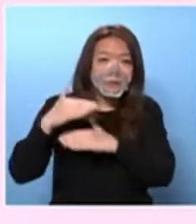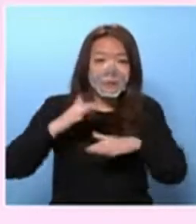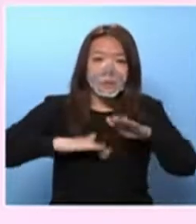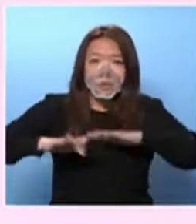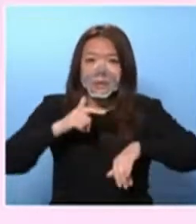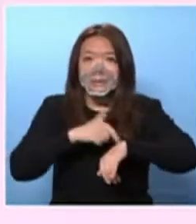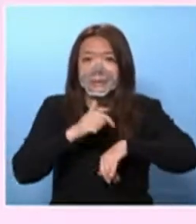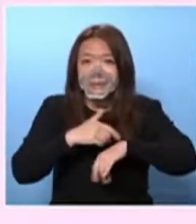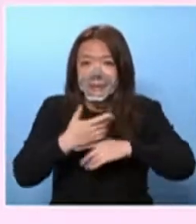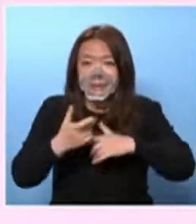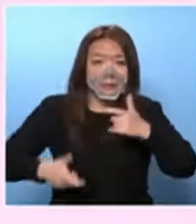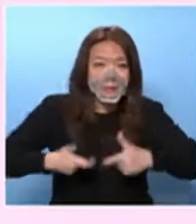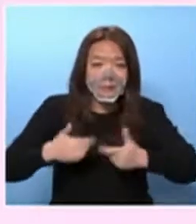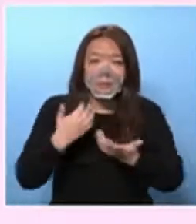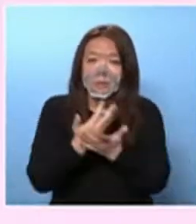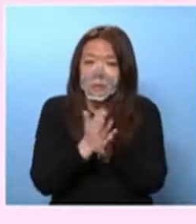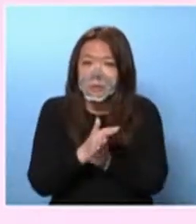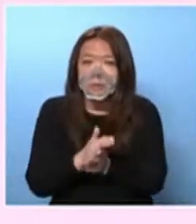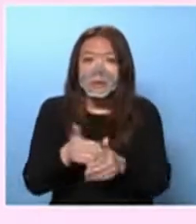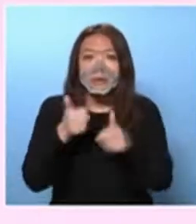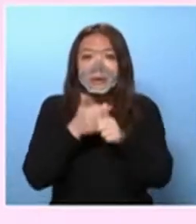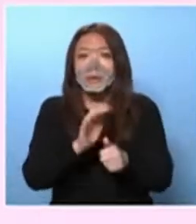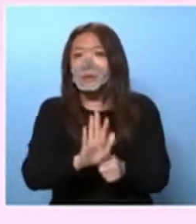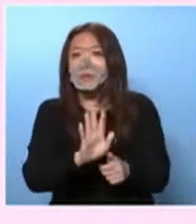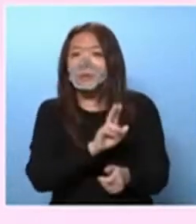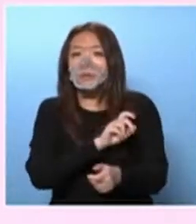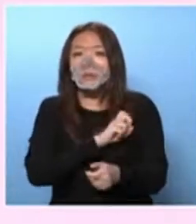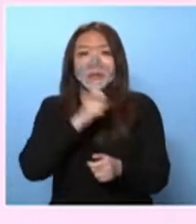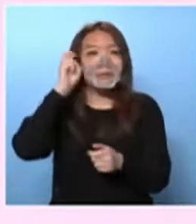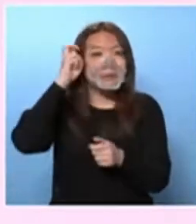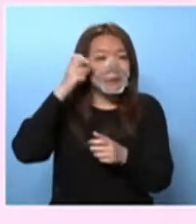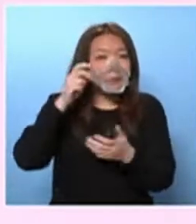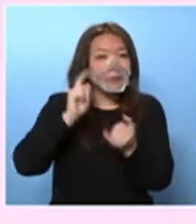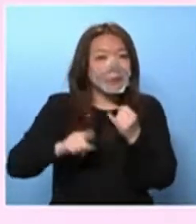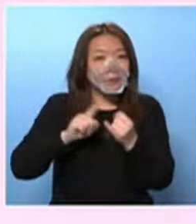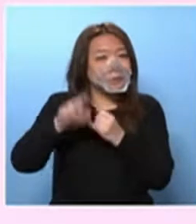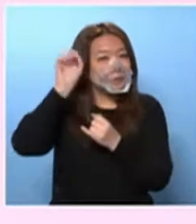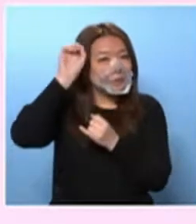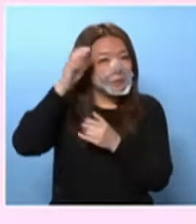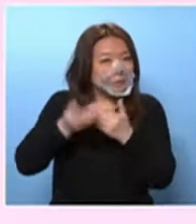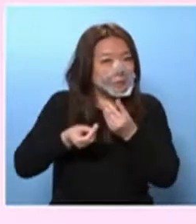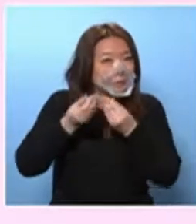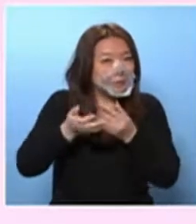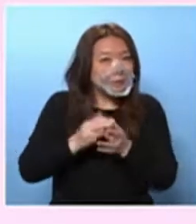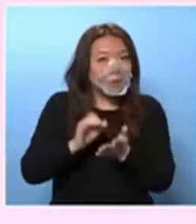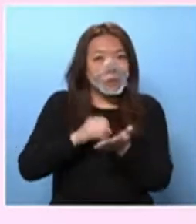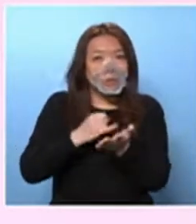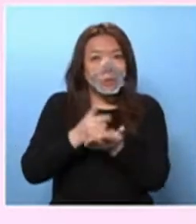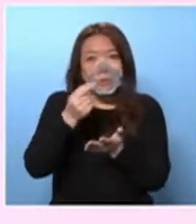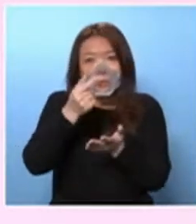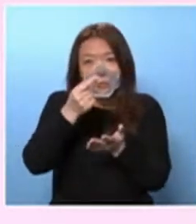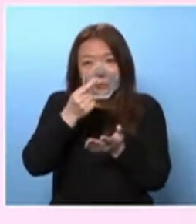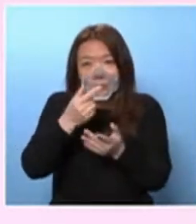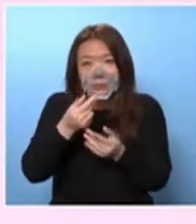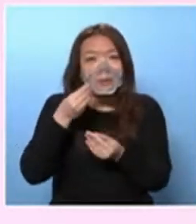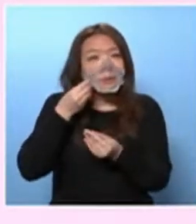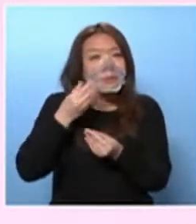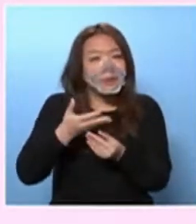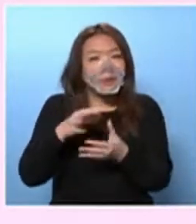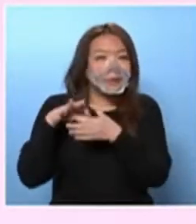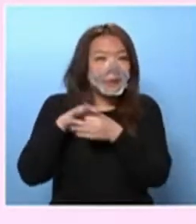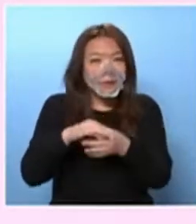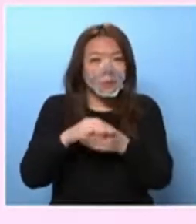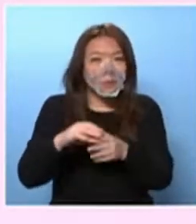system. Based on the findings of its study, the HKMPB has proposed to provide half-tax concession to attract more maritime